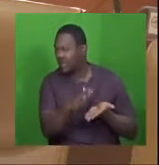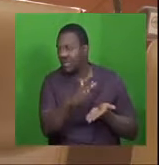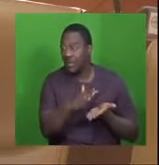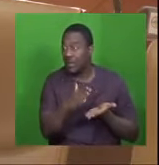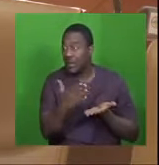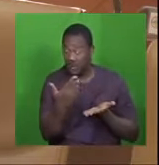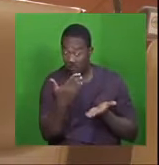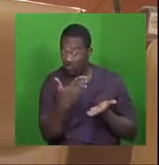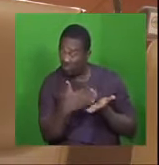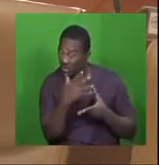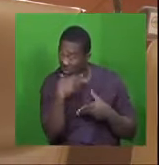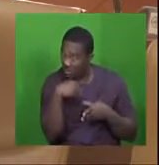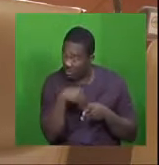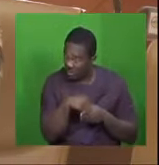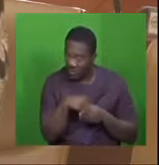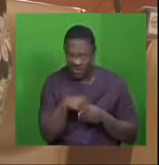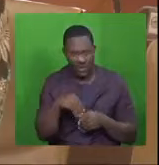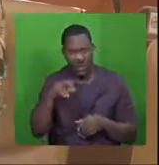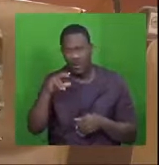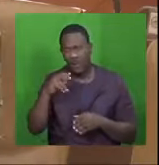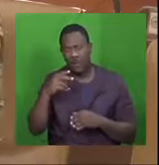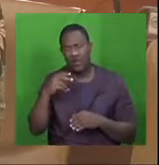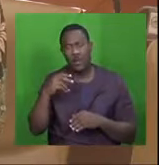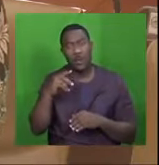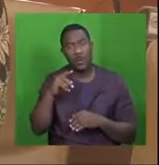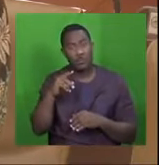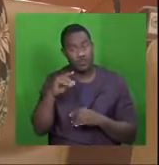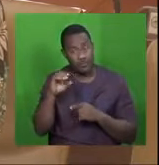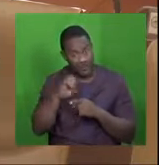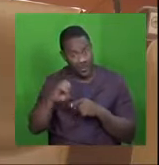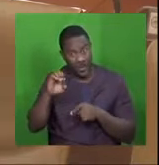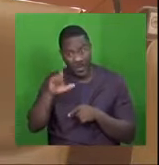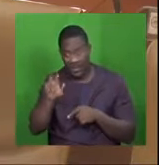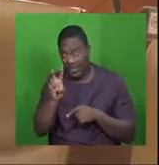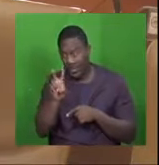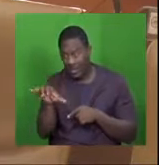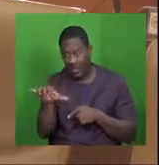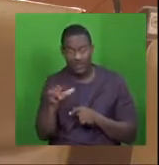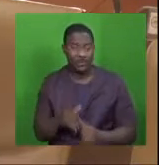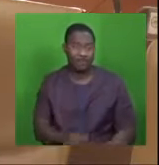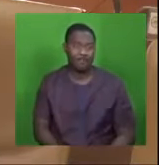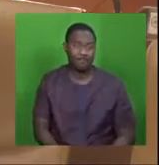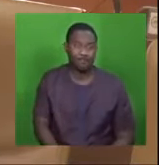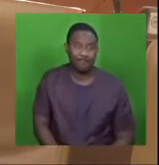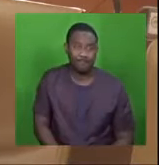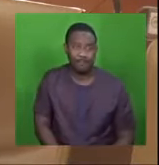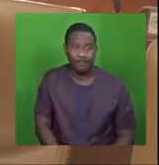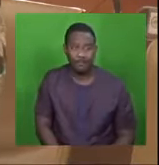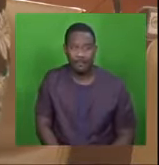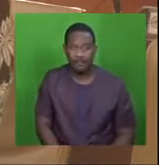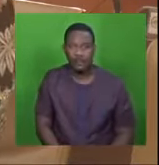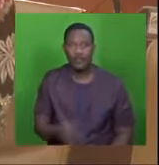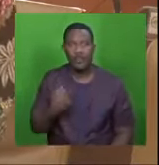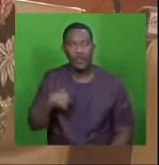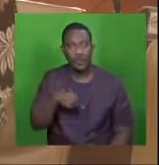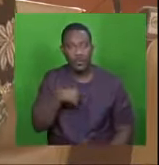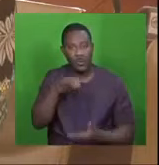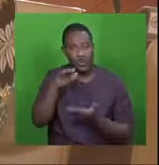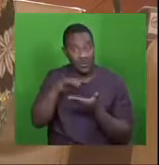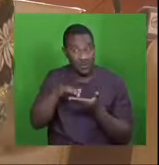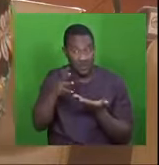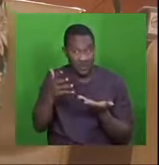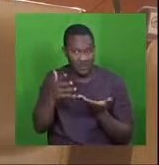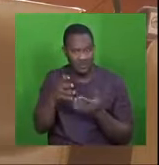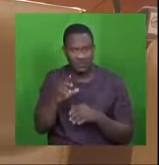you resist every attempt in passing this revenue measure, then you are telling the people of Ghana that you are insensitive to their plight. We are reducing it from